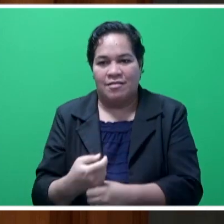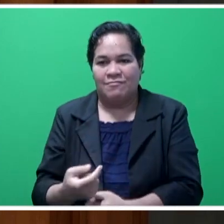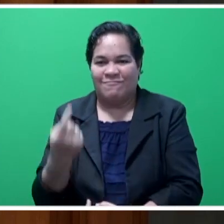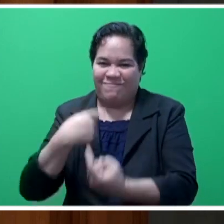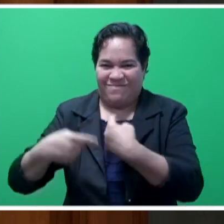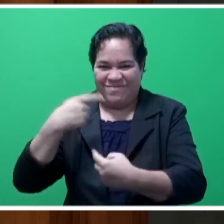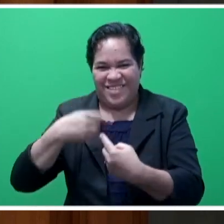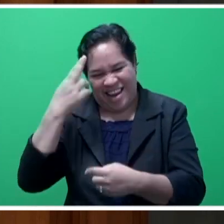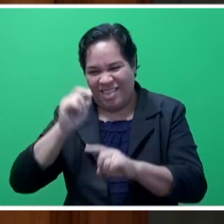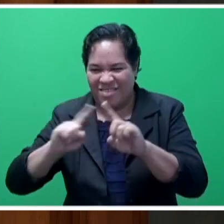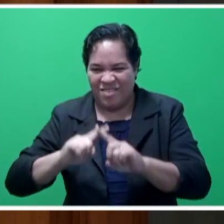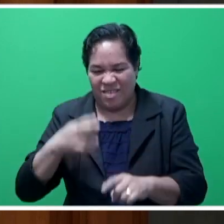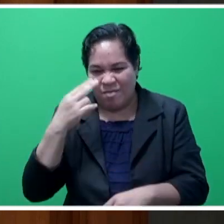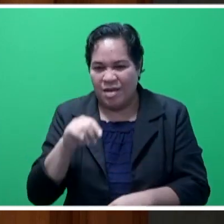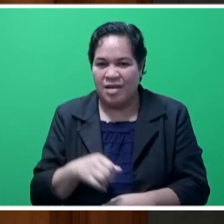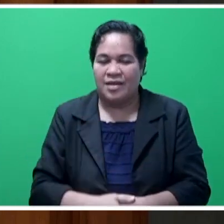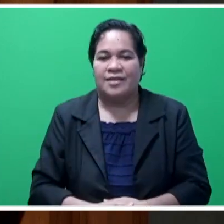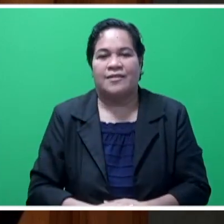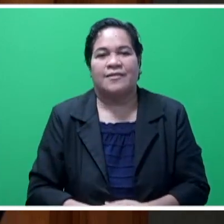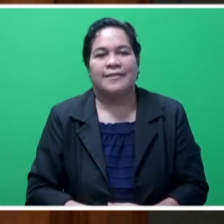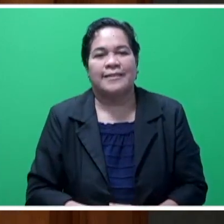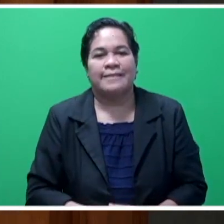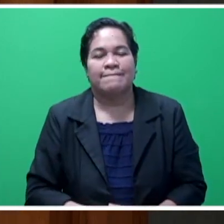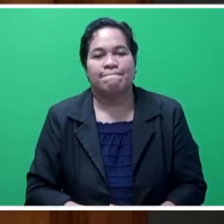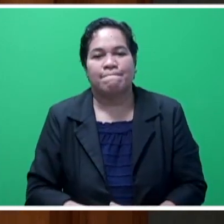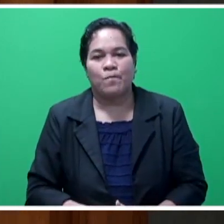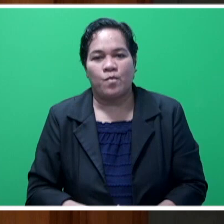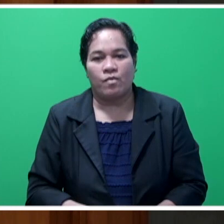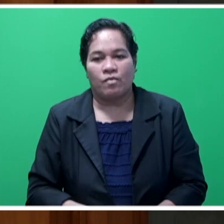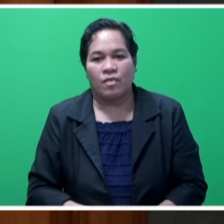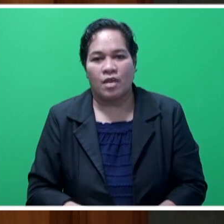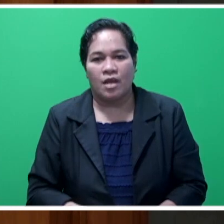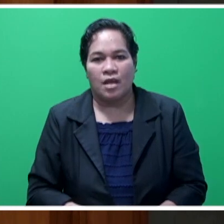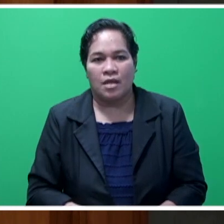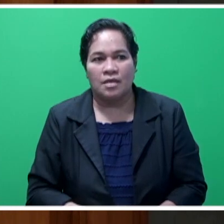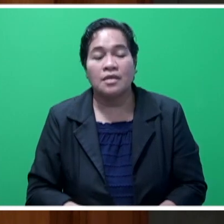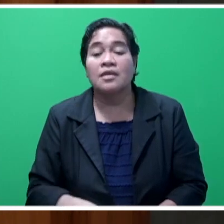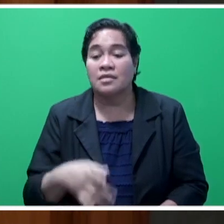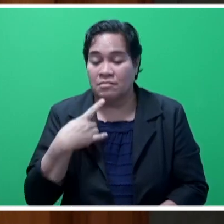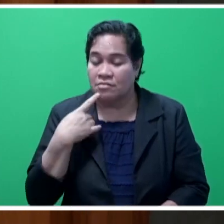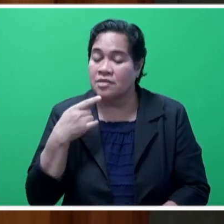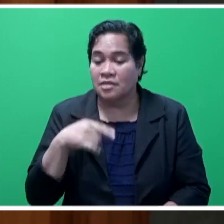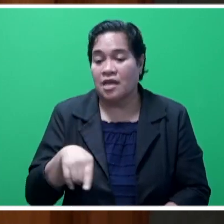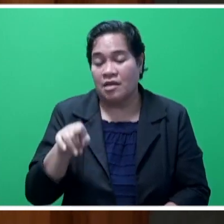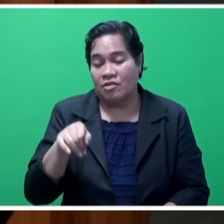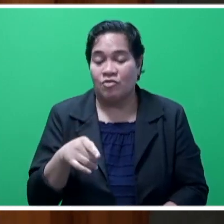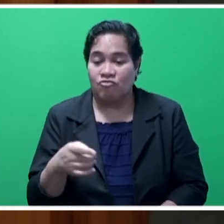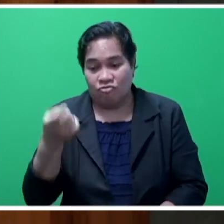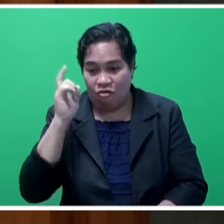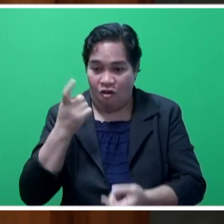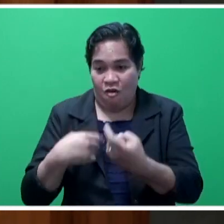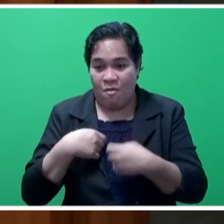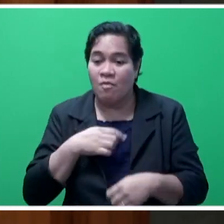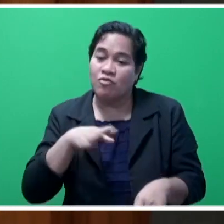be ashamed of calling me that word, because it takes one to know one. Yes. So